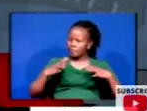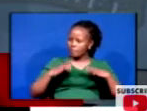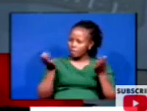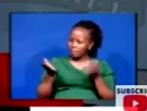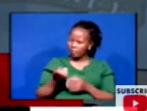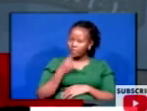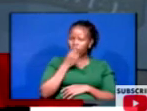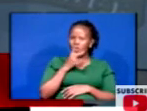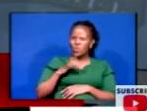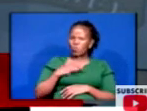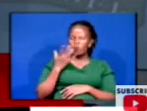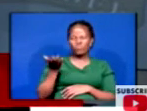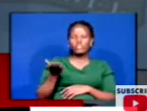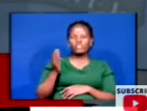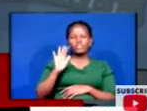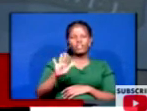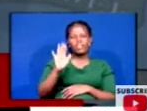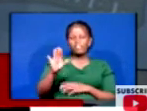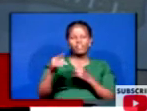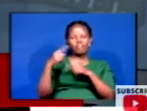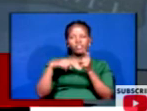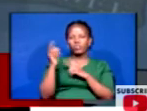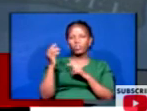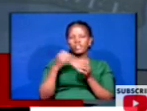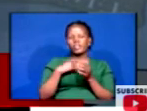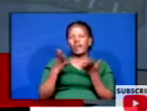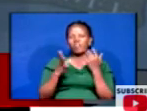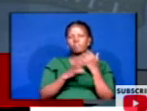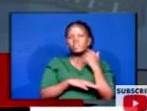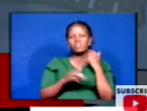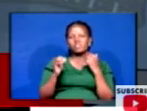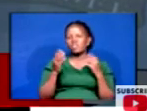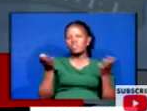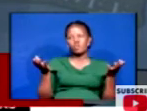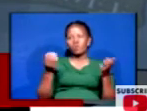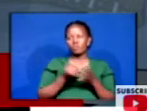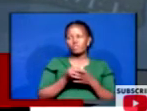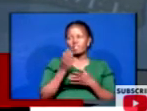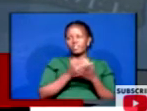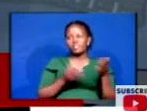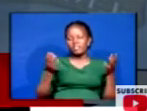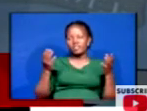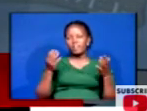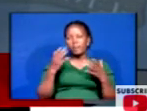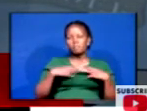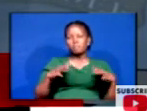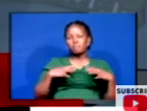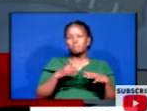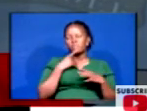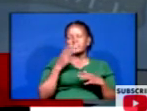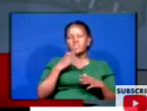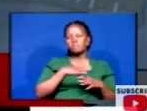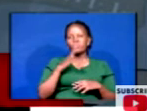have been robbed of a victory, as many people are feeling today, I was somewhere and some people are saying, I'll never vote.